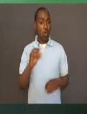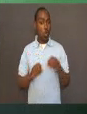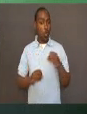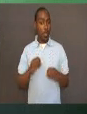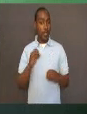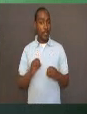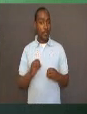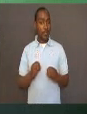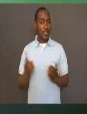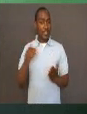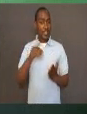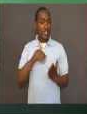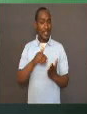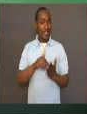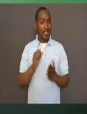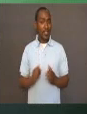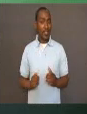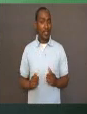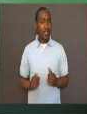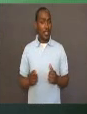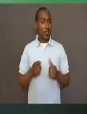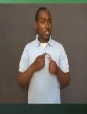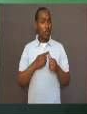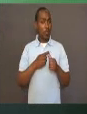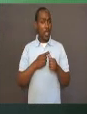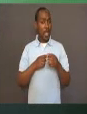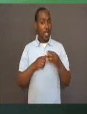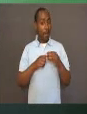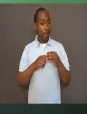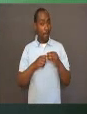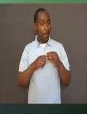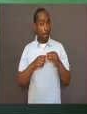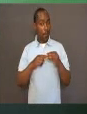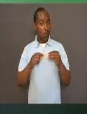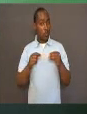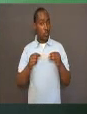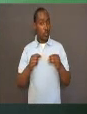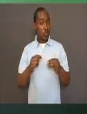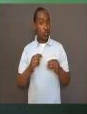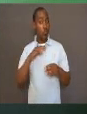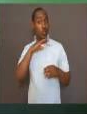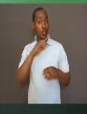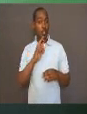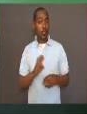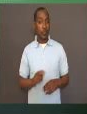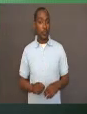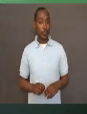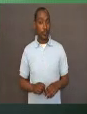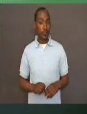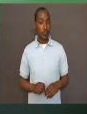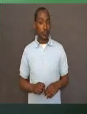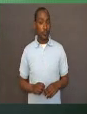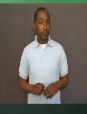microorganisms are also the primary cause of food spoiling.